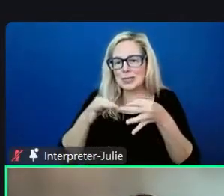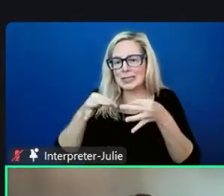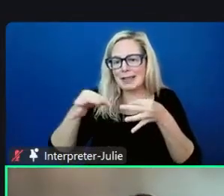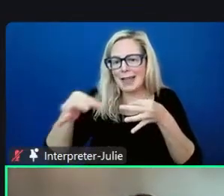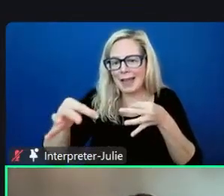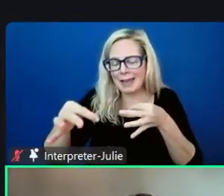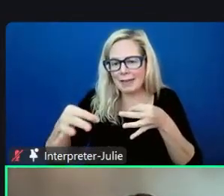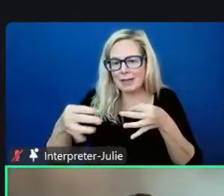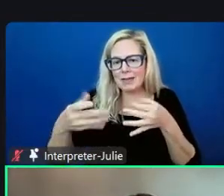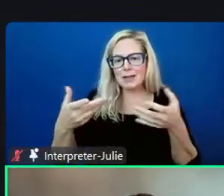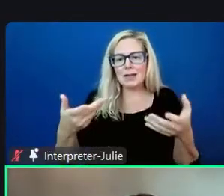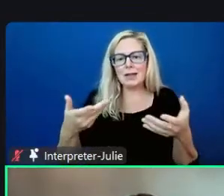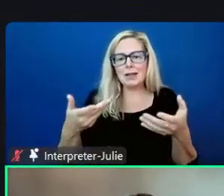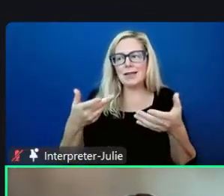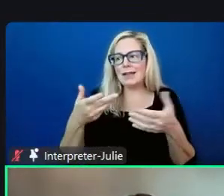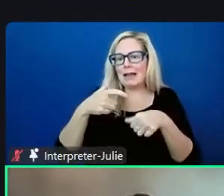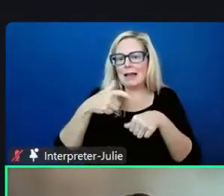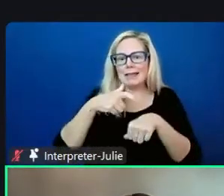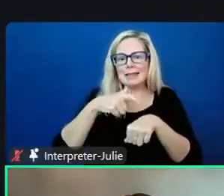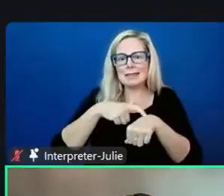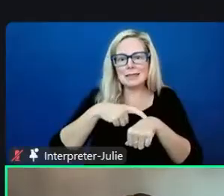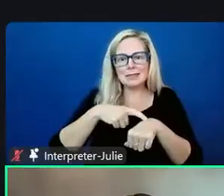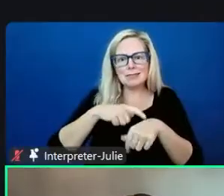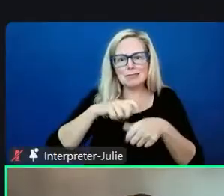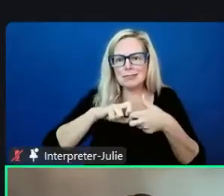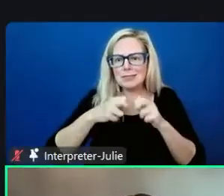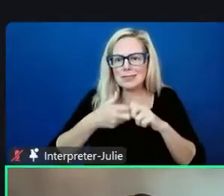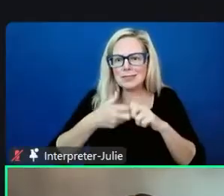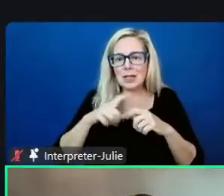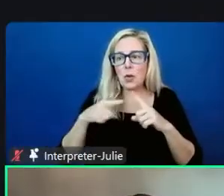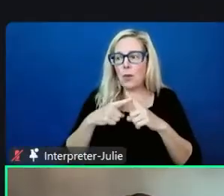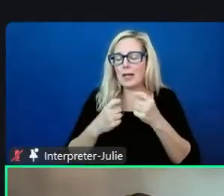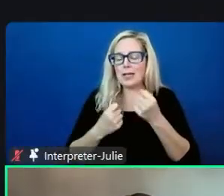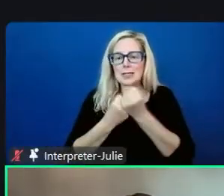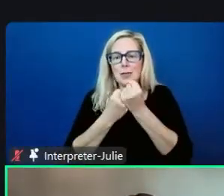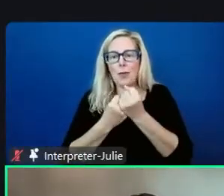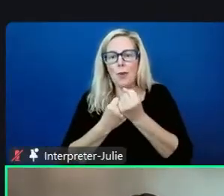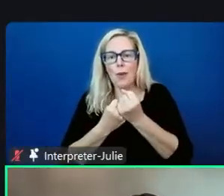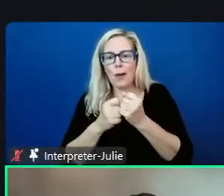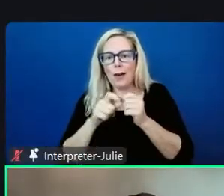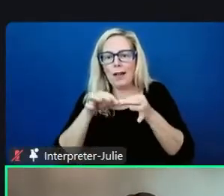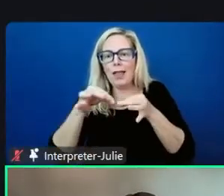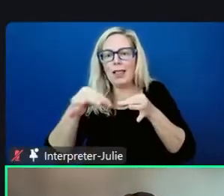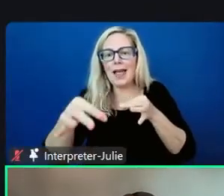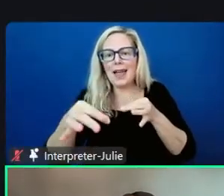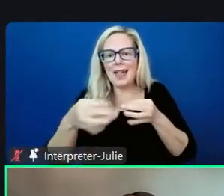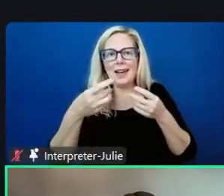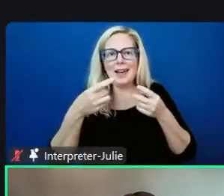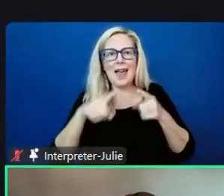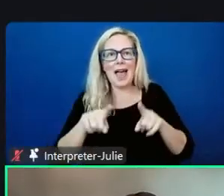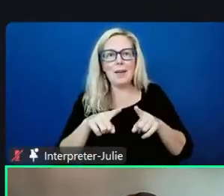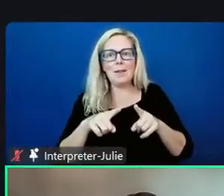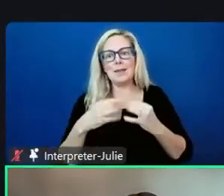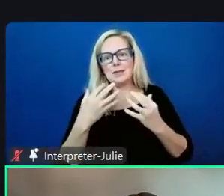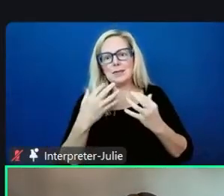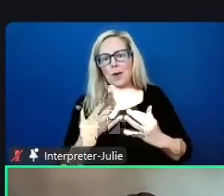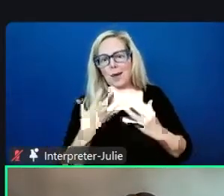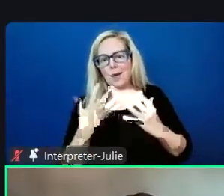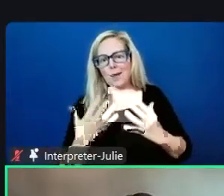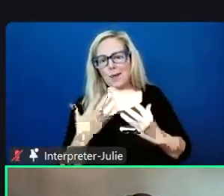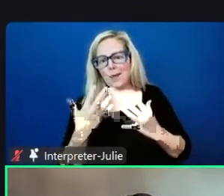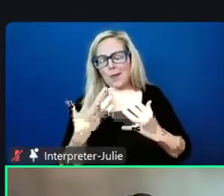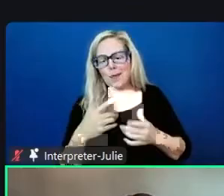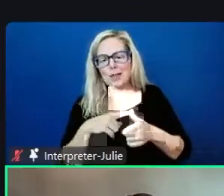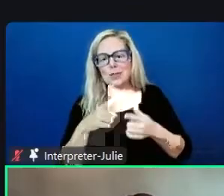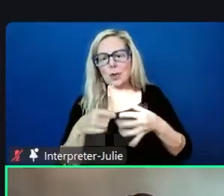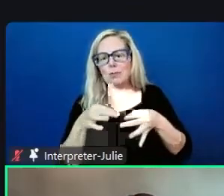timing is not a small issue. When support comes late, students are expected to perform without it until these systems are established and come into place. So